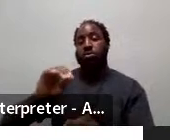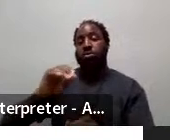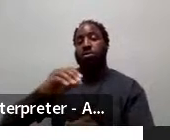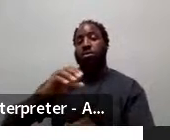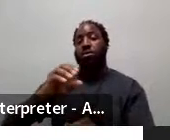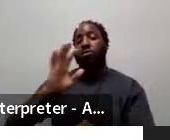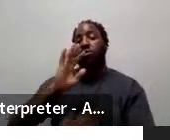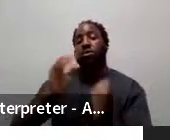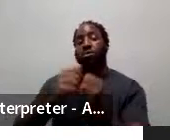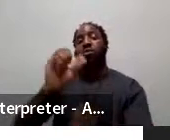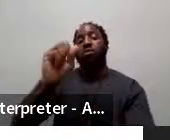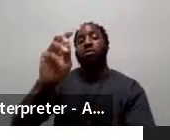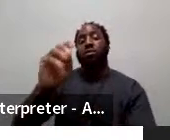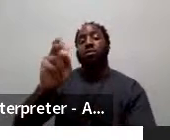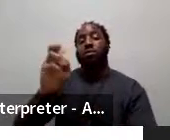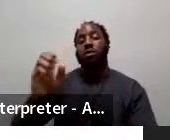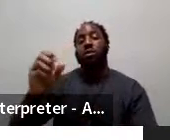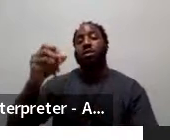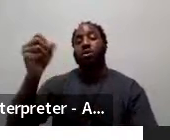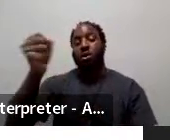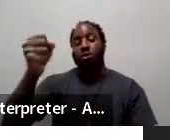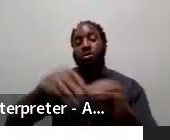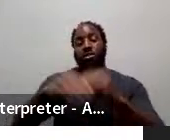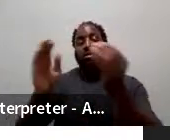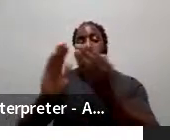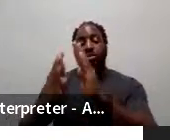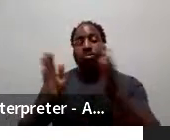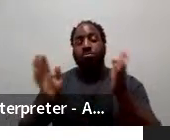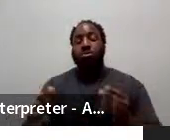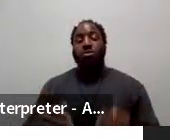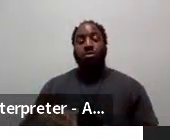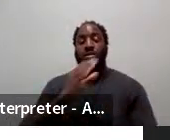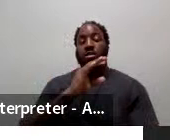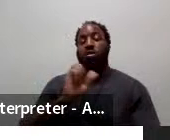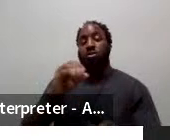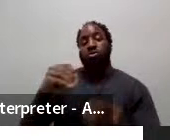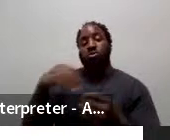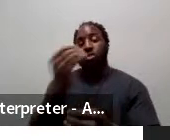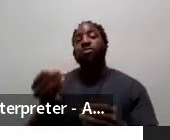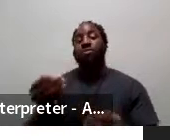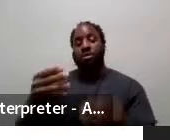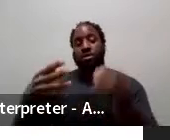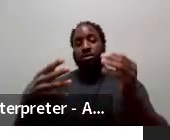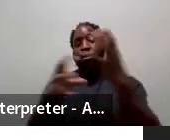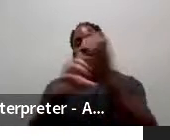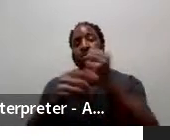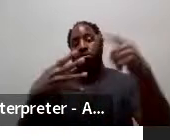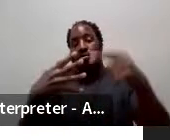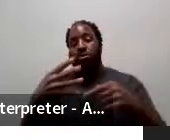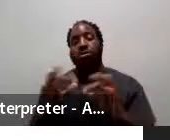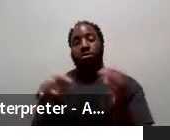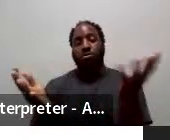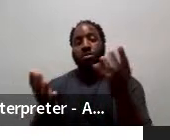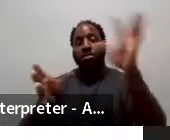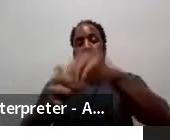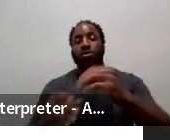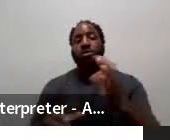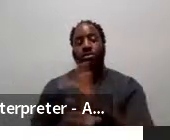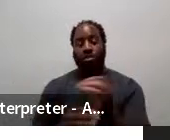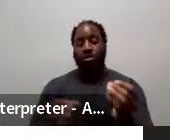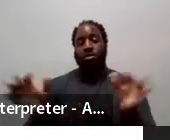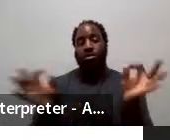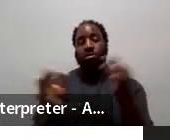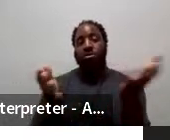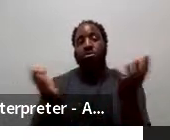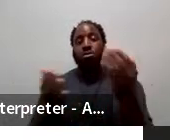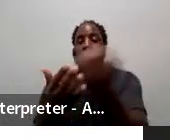recap quickly what that work has looked like and what it's involved. And then we'd really like to jump into what's new tonight, which is how we take that planning work and really